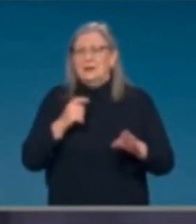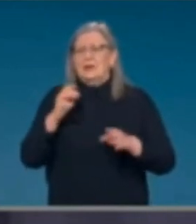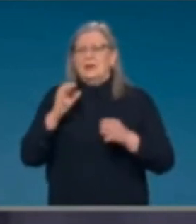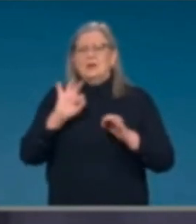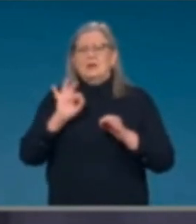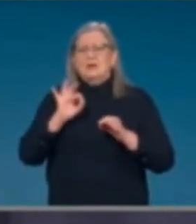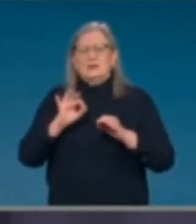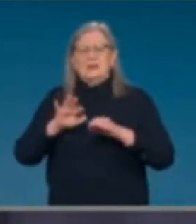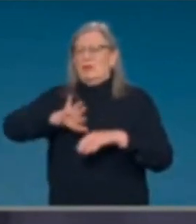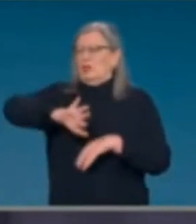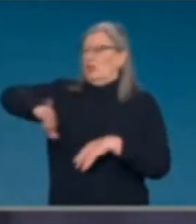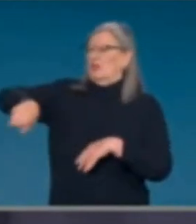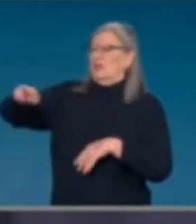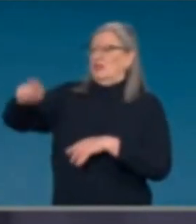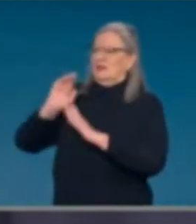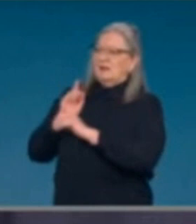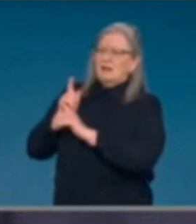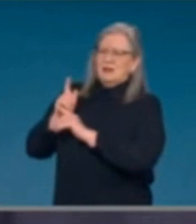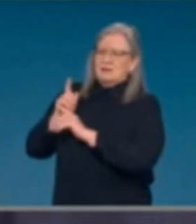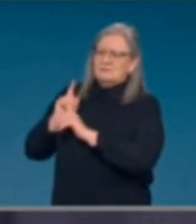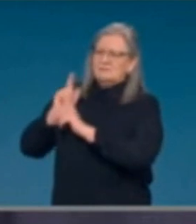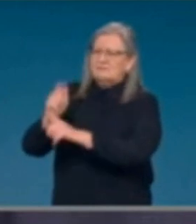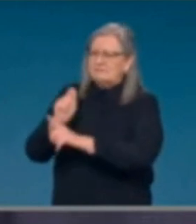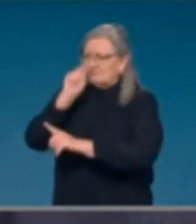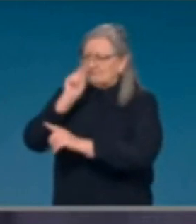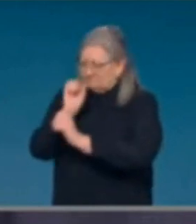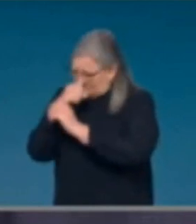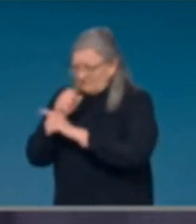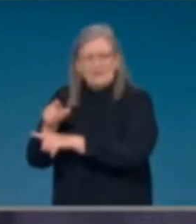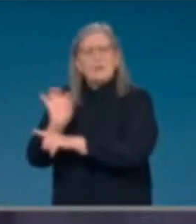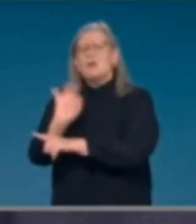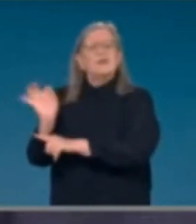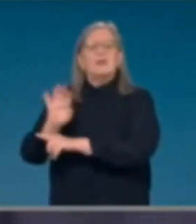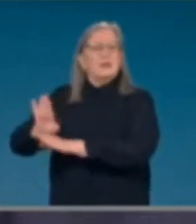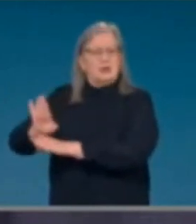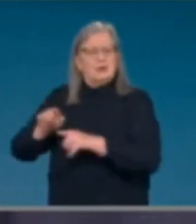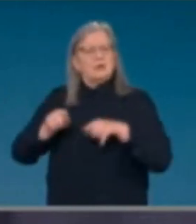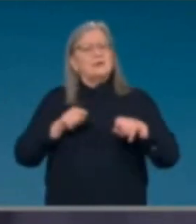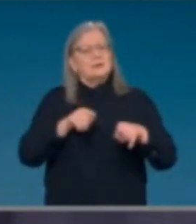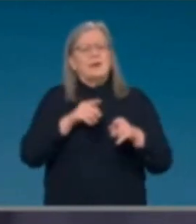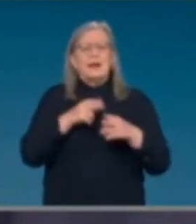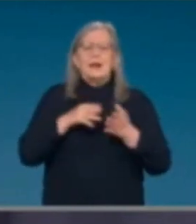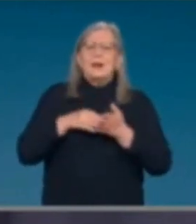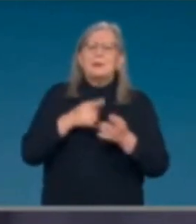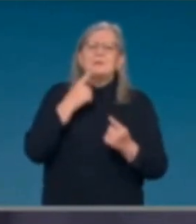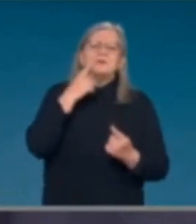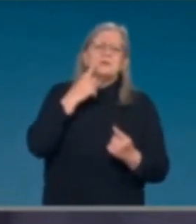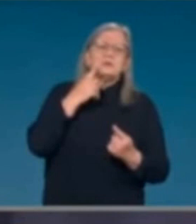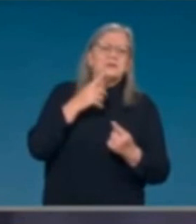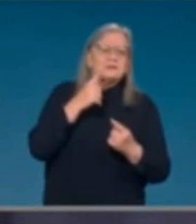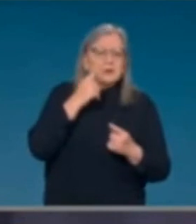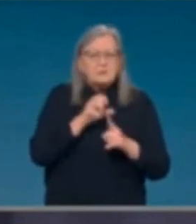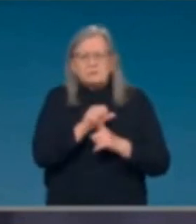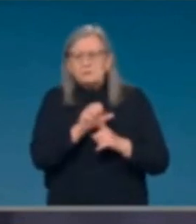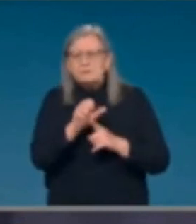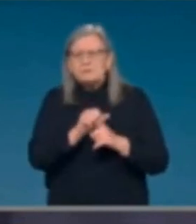rightly point out. It's an additional support and an additional screening tool rather than a pure